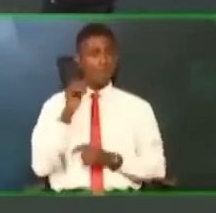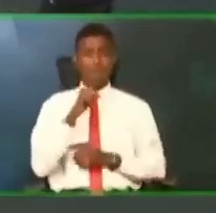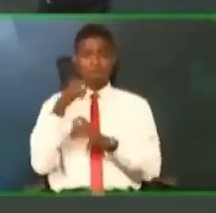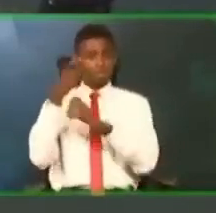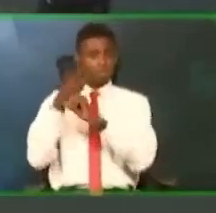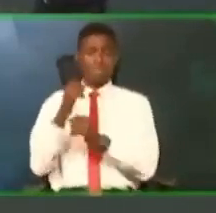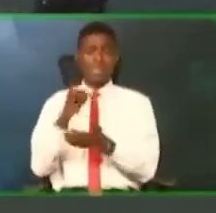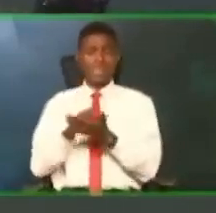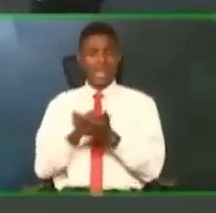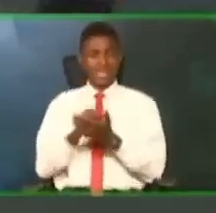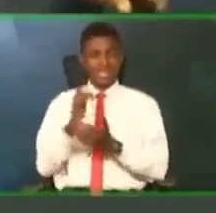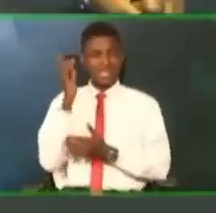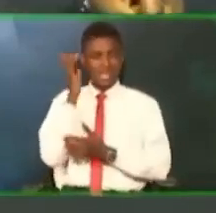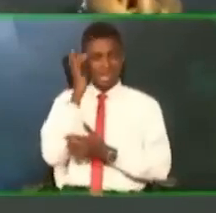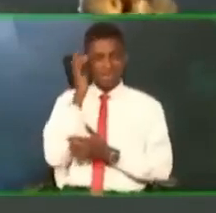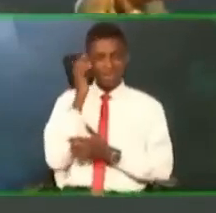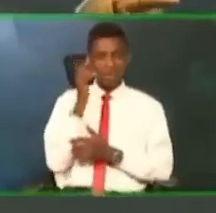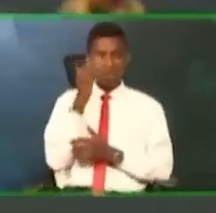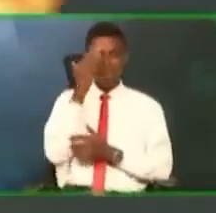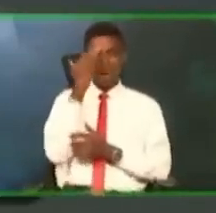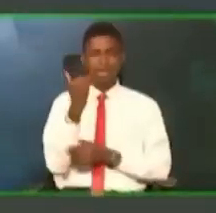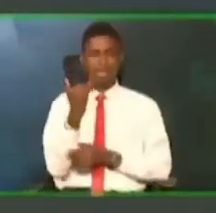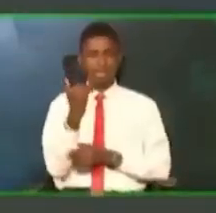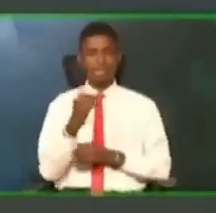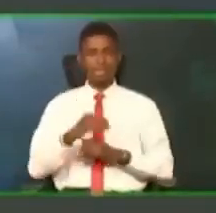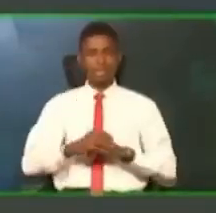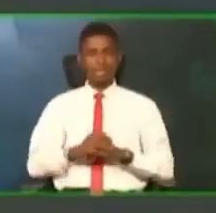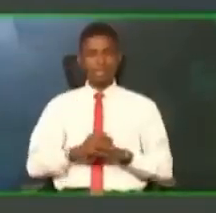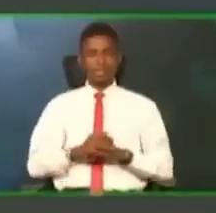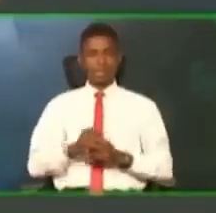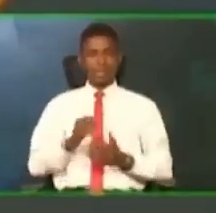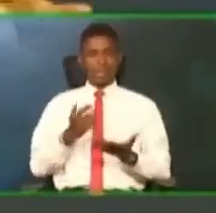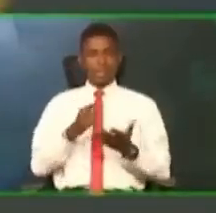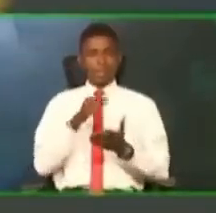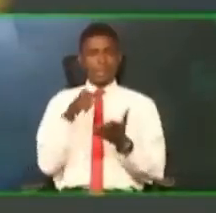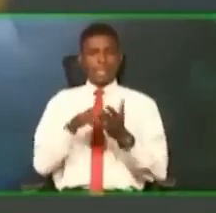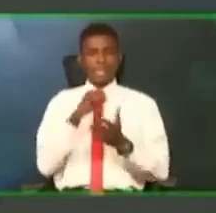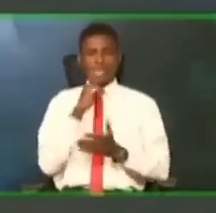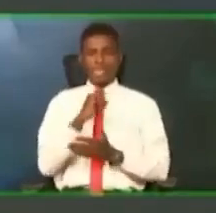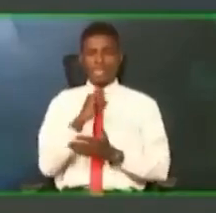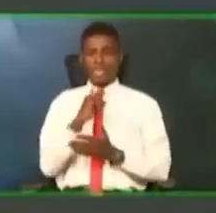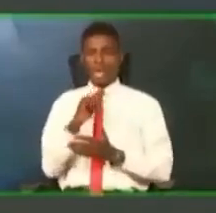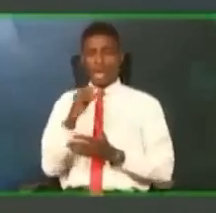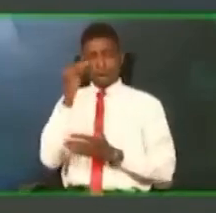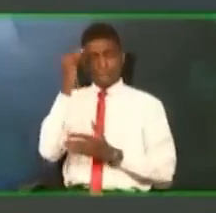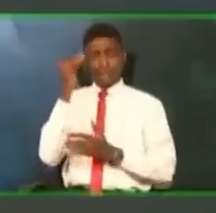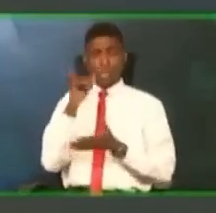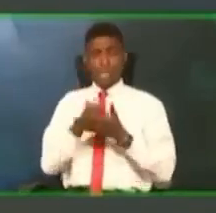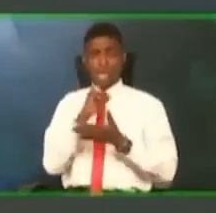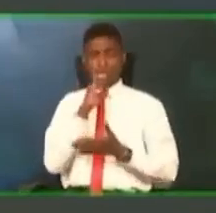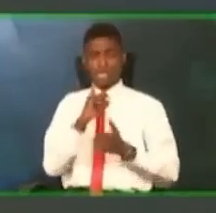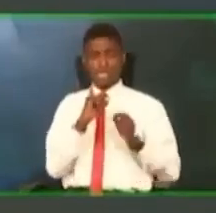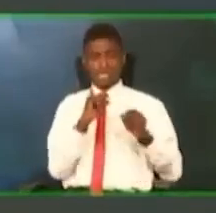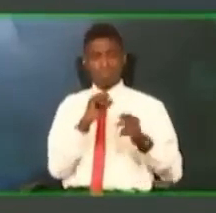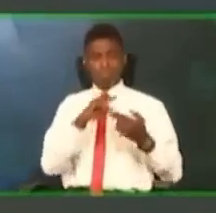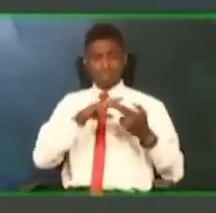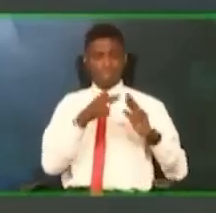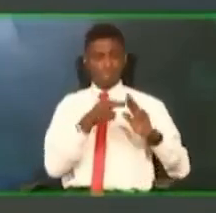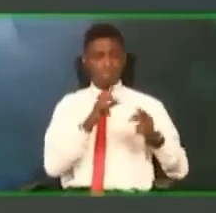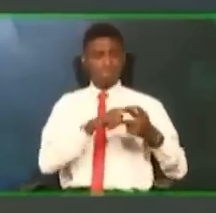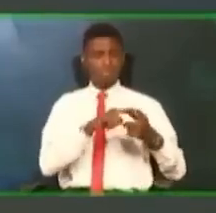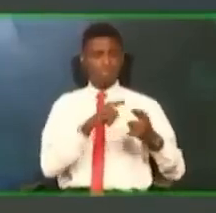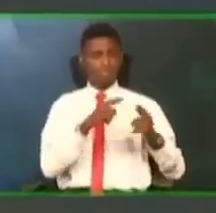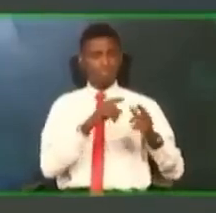hearing. Do you know why? I'm saying this is an opinion that is based on scripture. I will not trust that